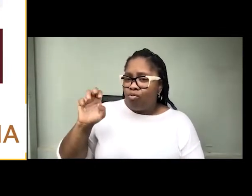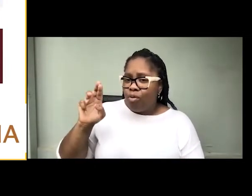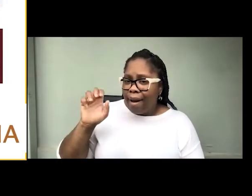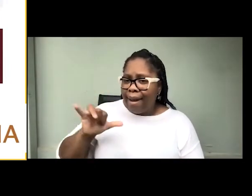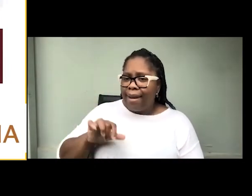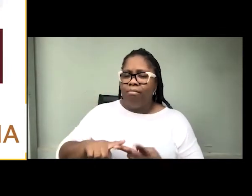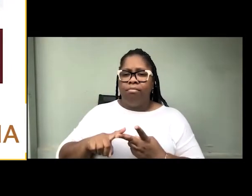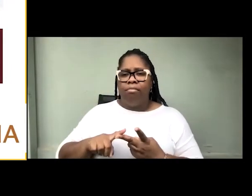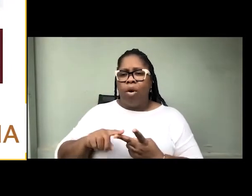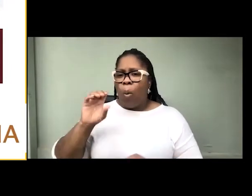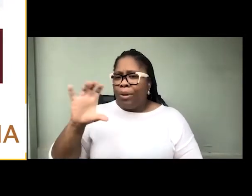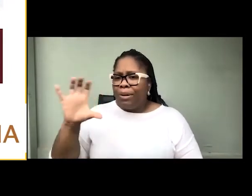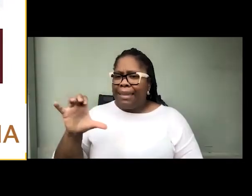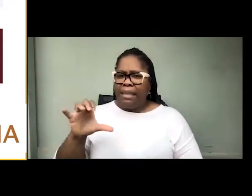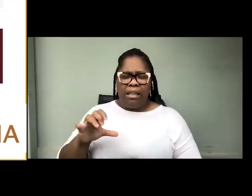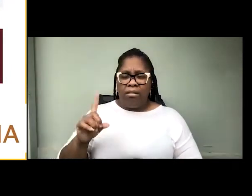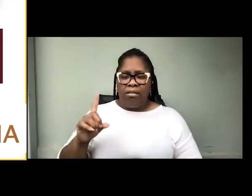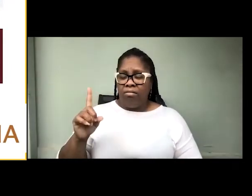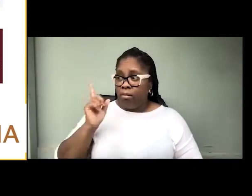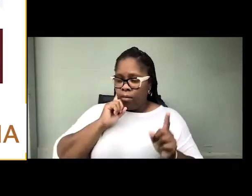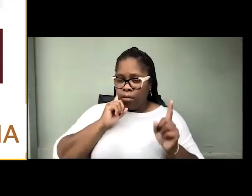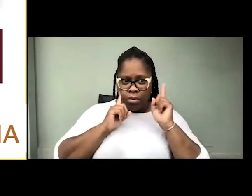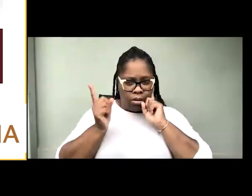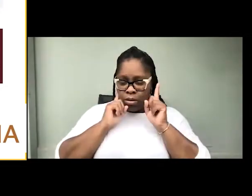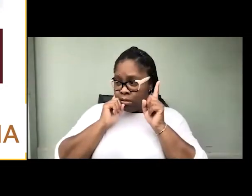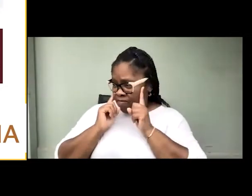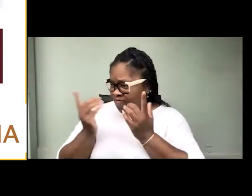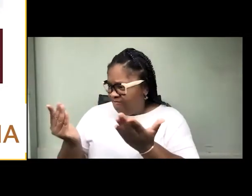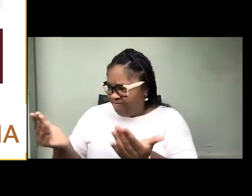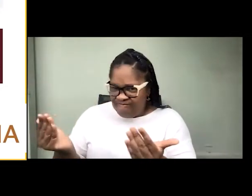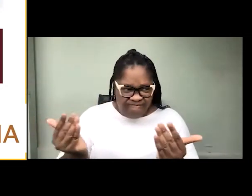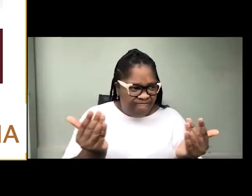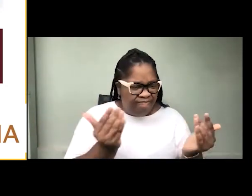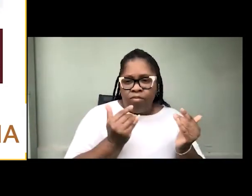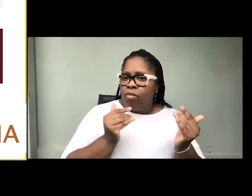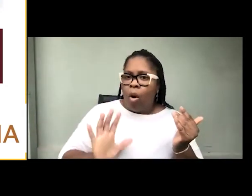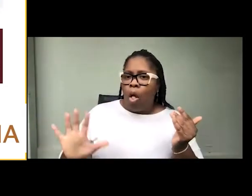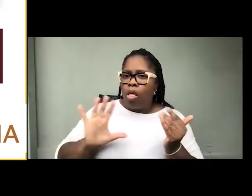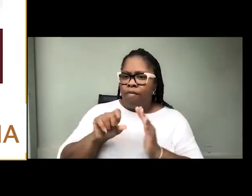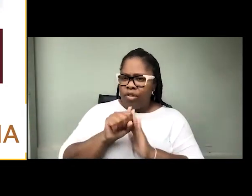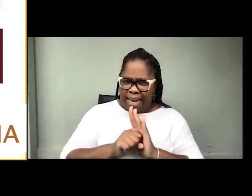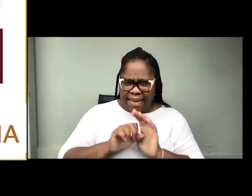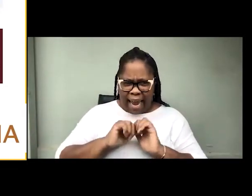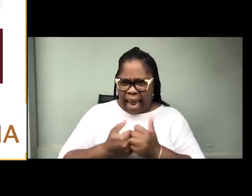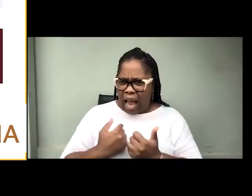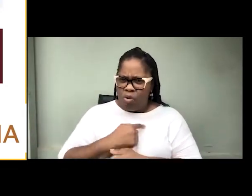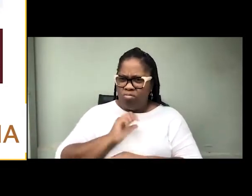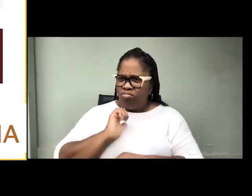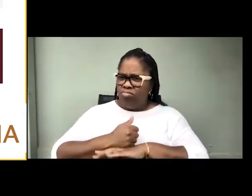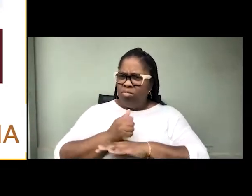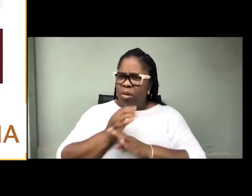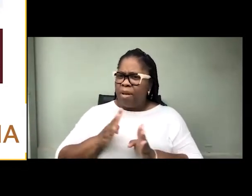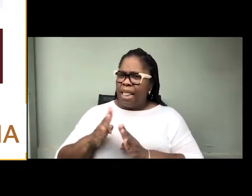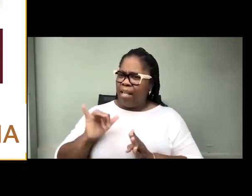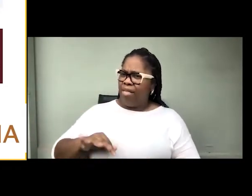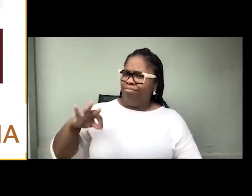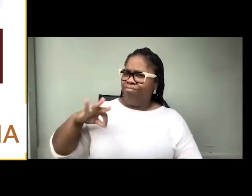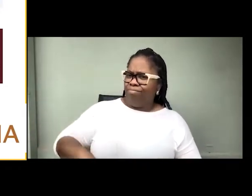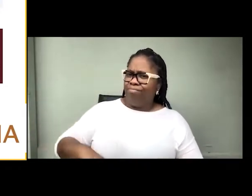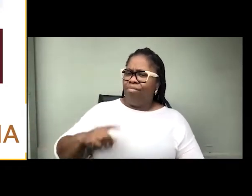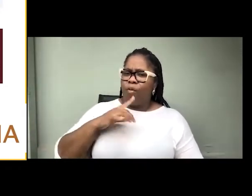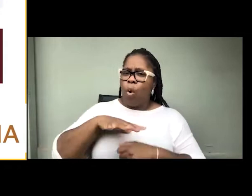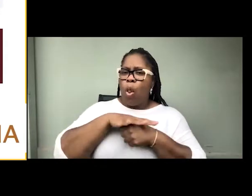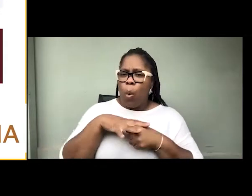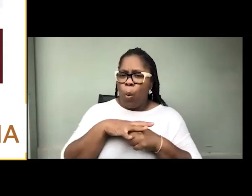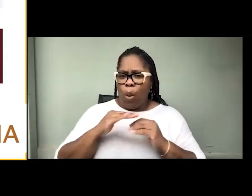just really listened and learned from a lot of local partners across the state as to how we can actually create a plan that would be useful at the local level